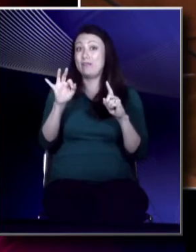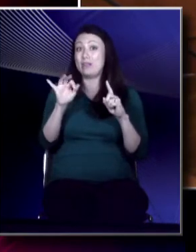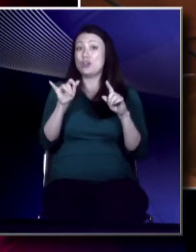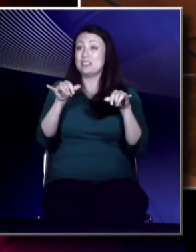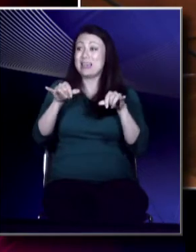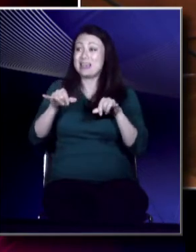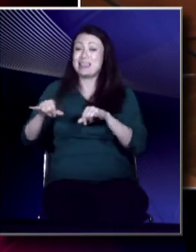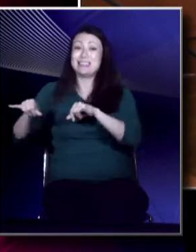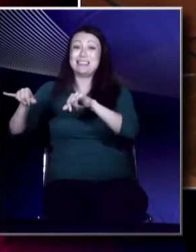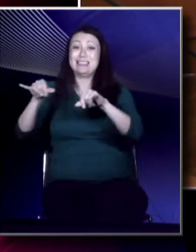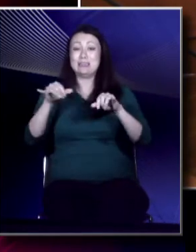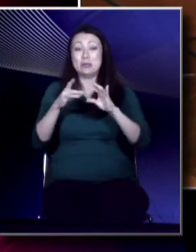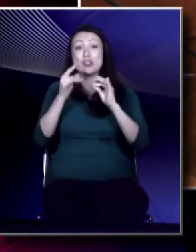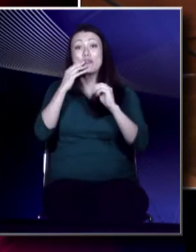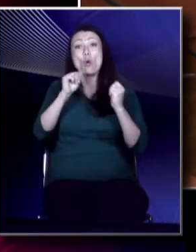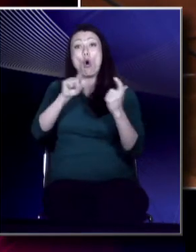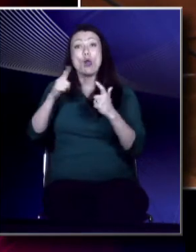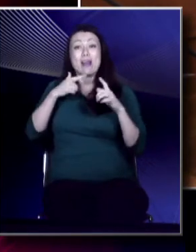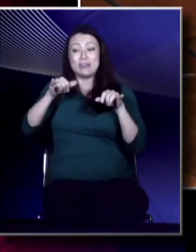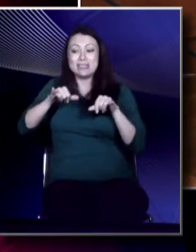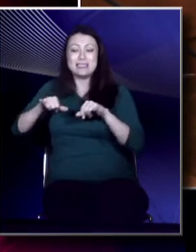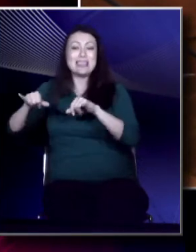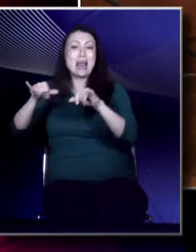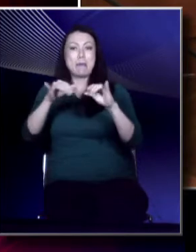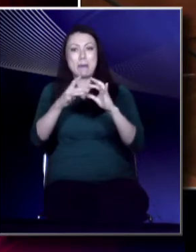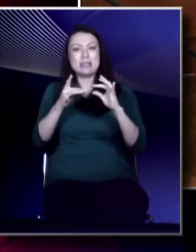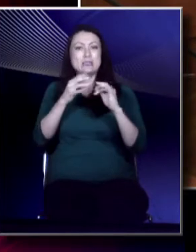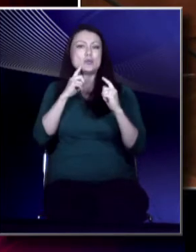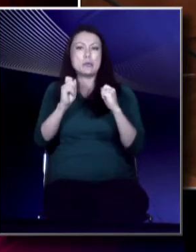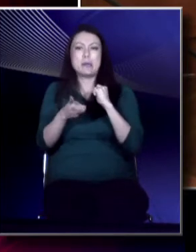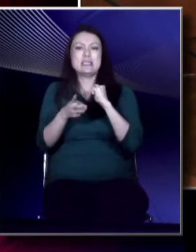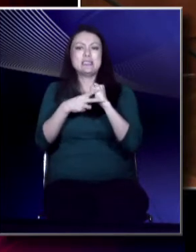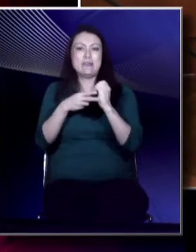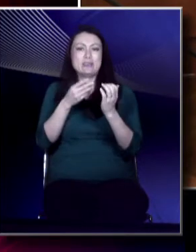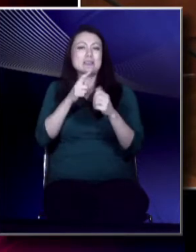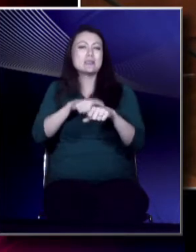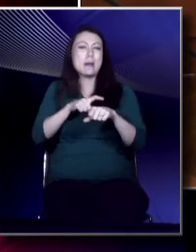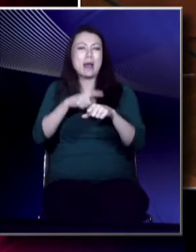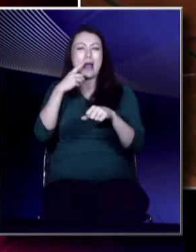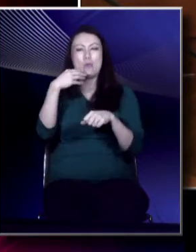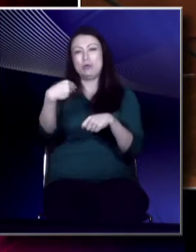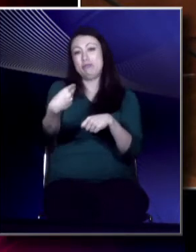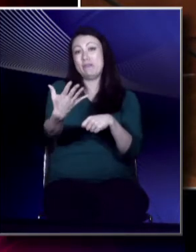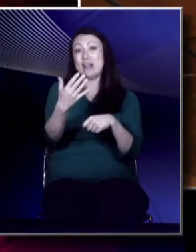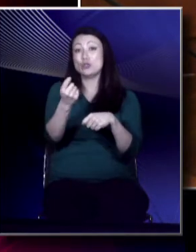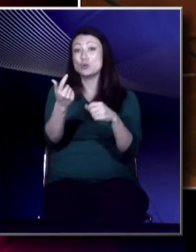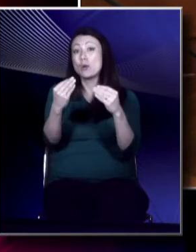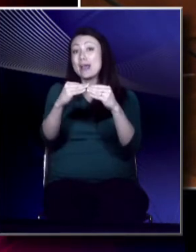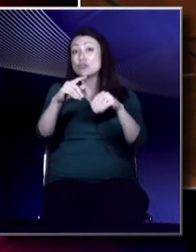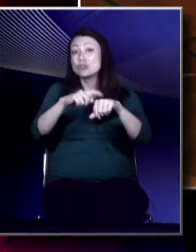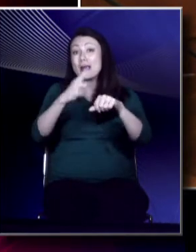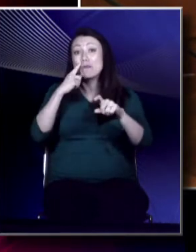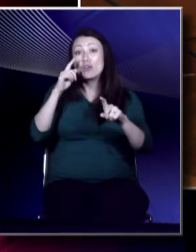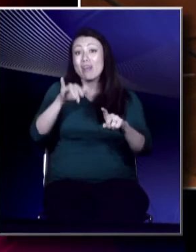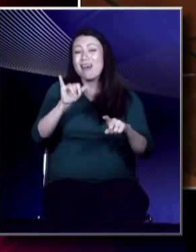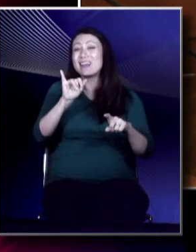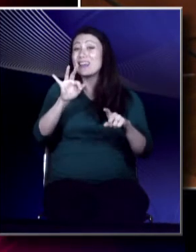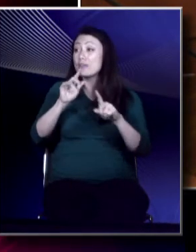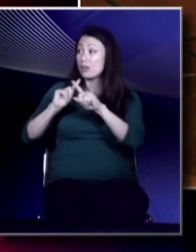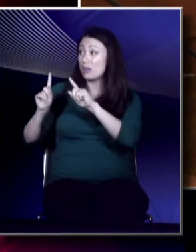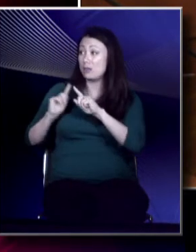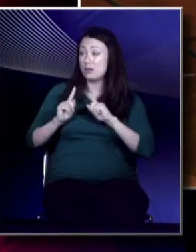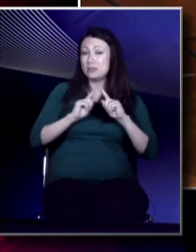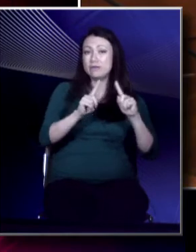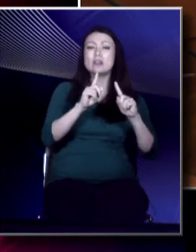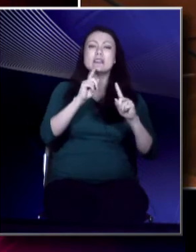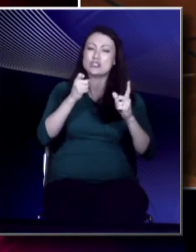message, if you're all are conveying the same message, there may be some time saved there. I'll afford a little bit extra time for that if that's the case. If not, let's